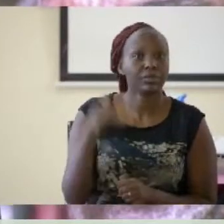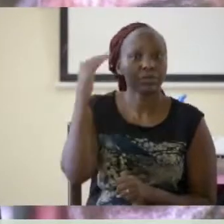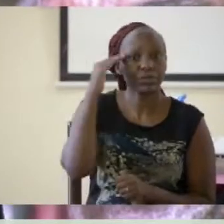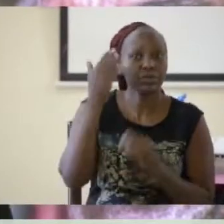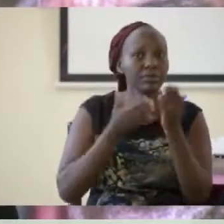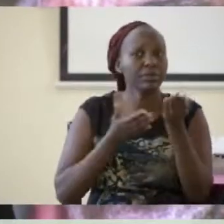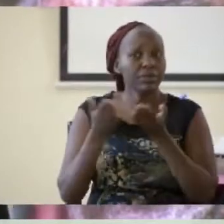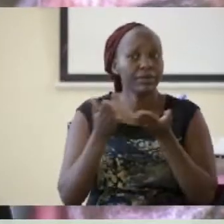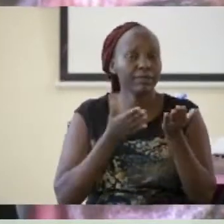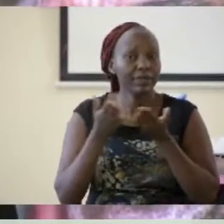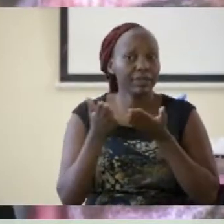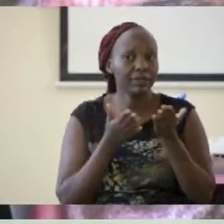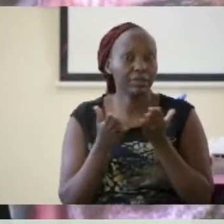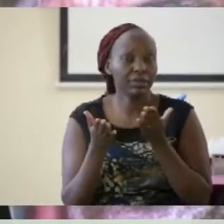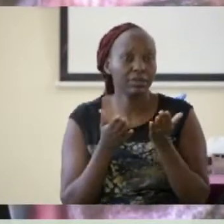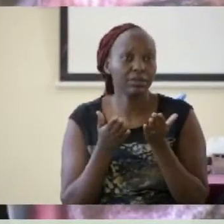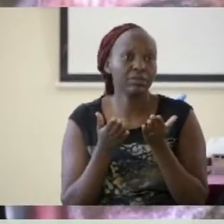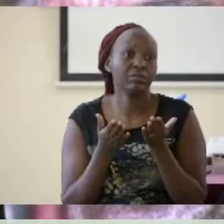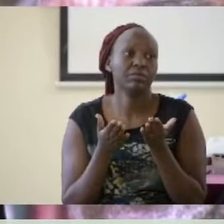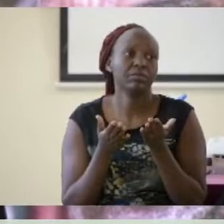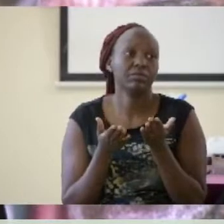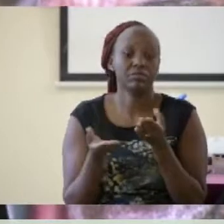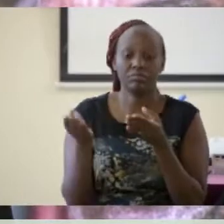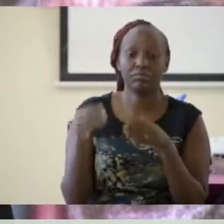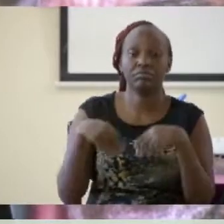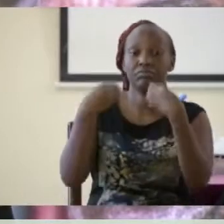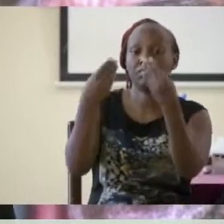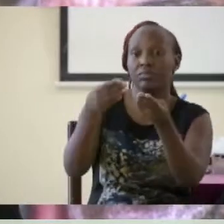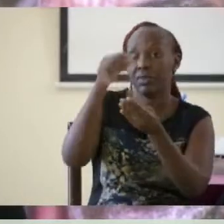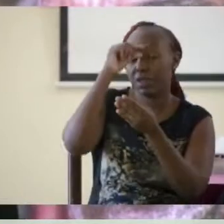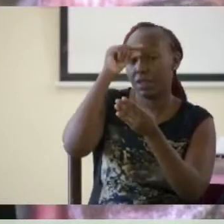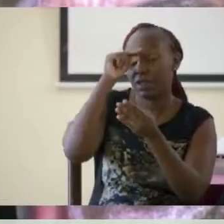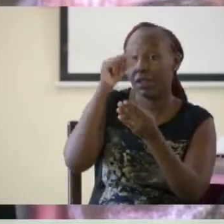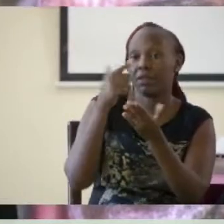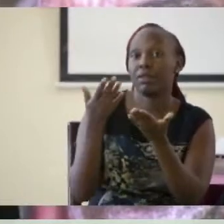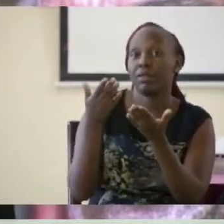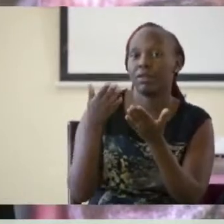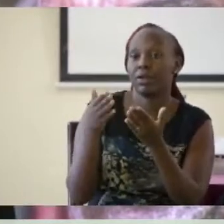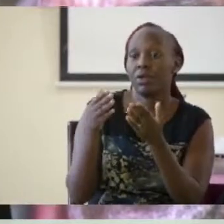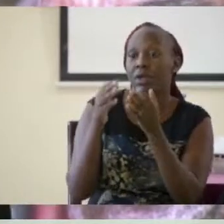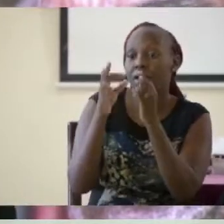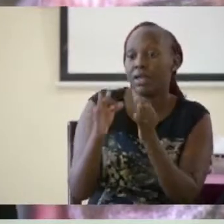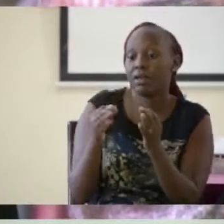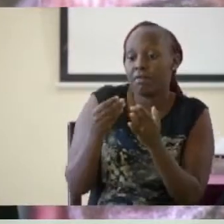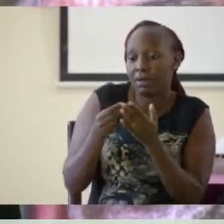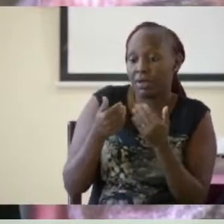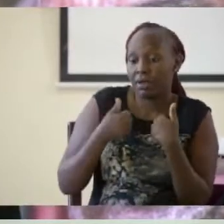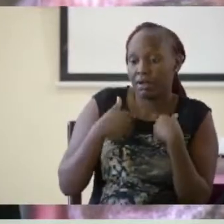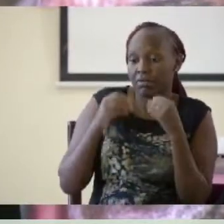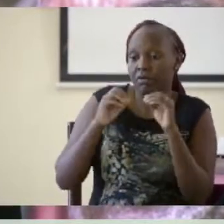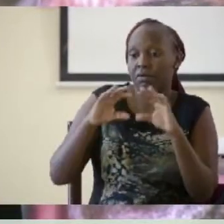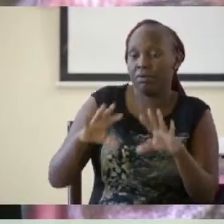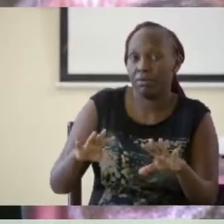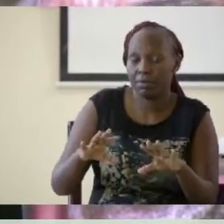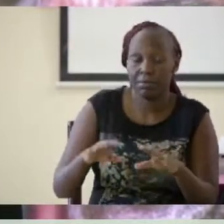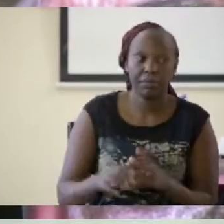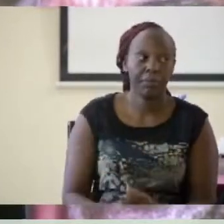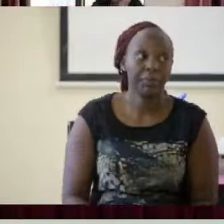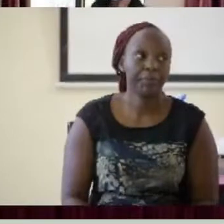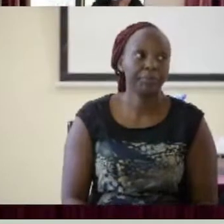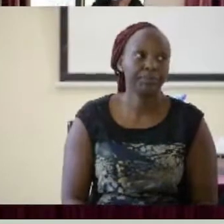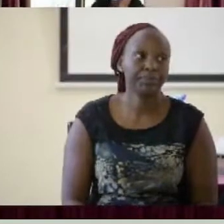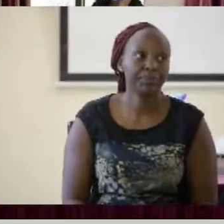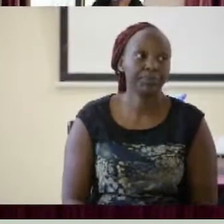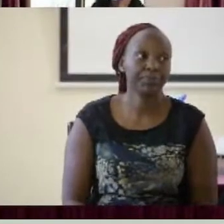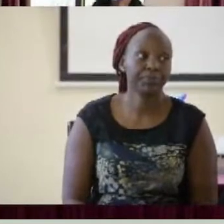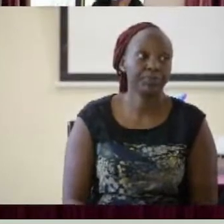services are now being bestowed on government to undertake, whether they have money or not. So when